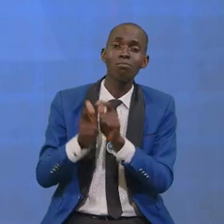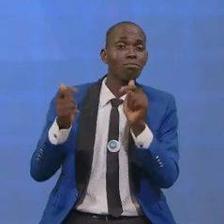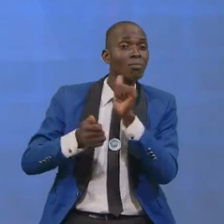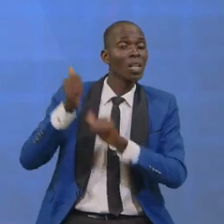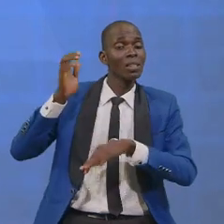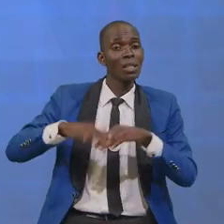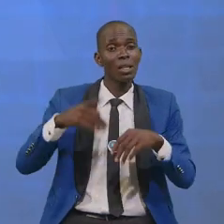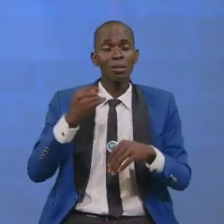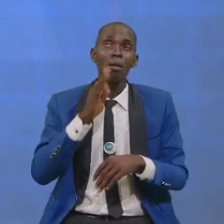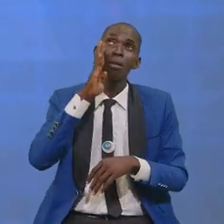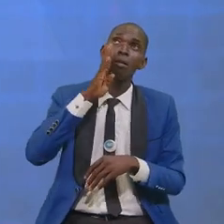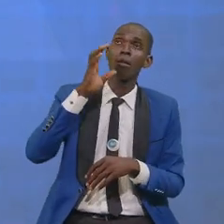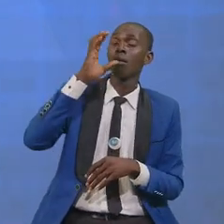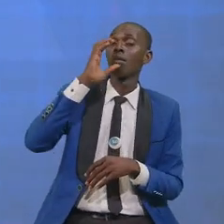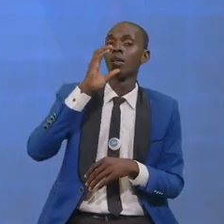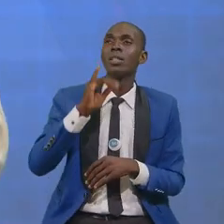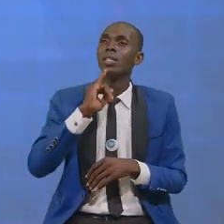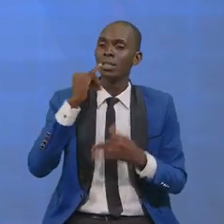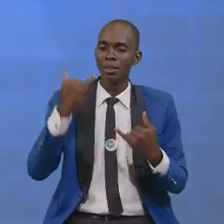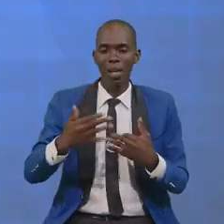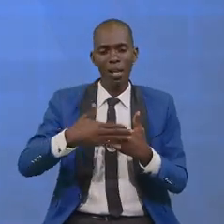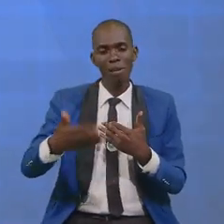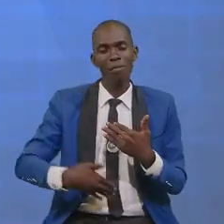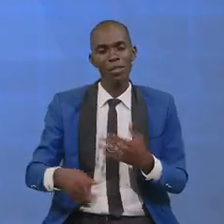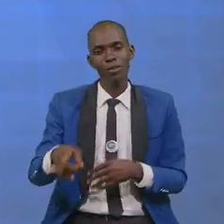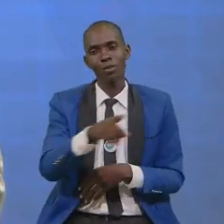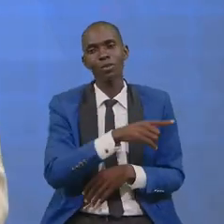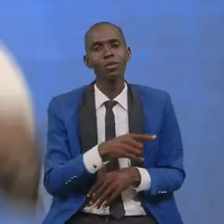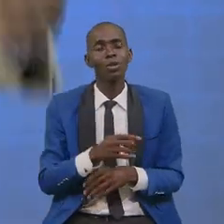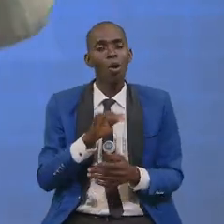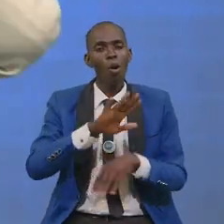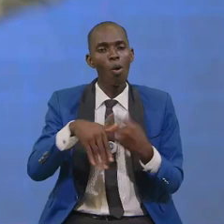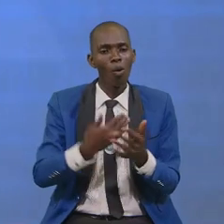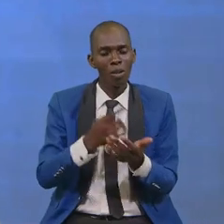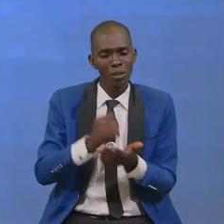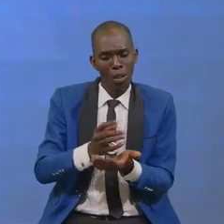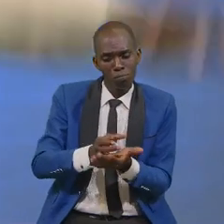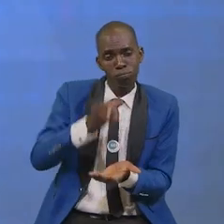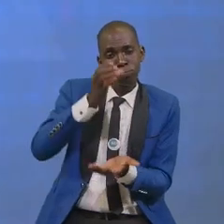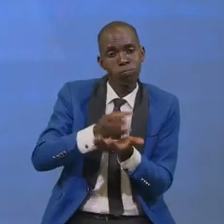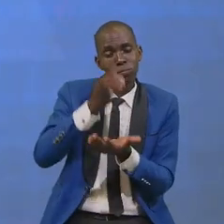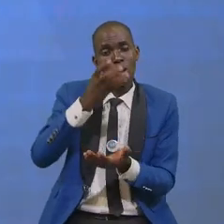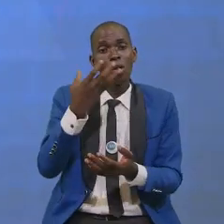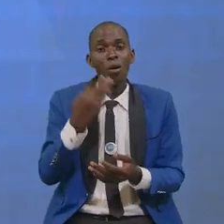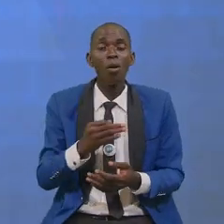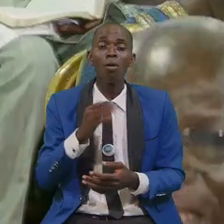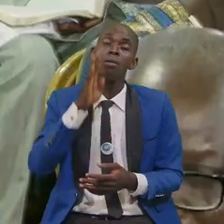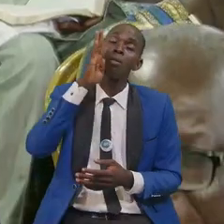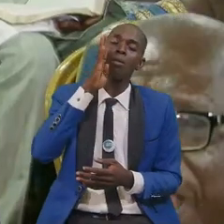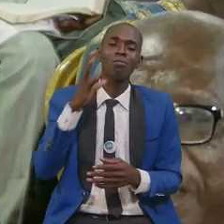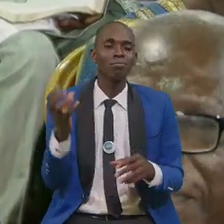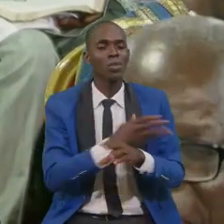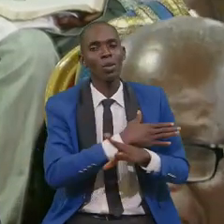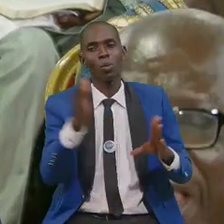is now inviting you. Bottles of alcohol gone in Jesus'